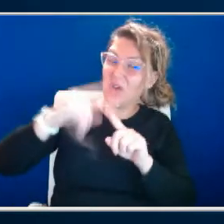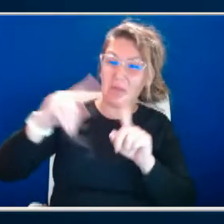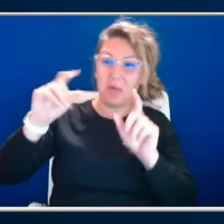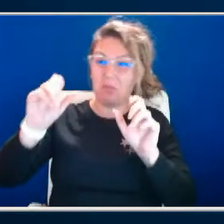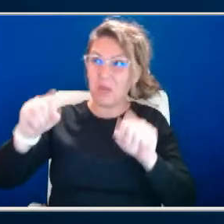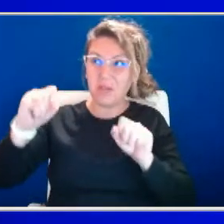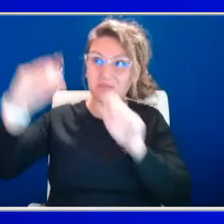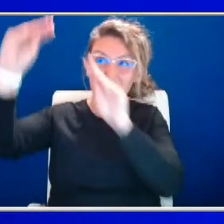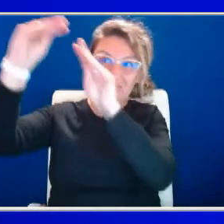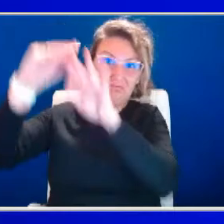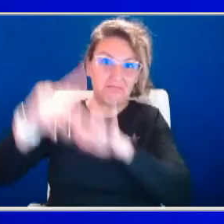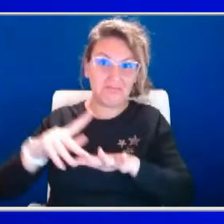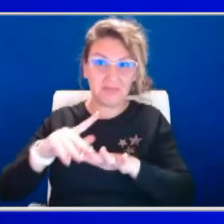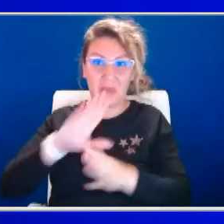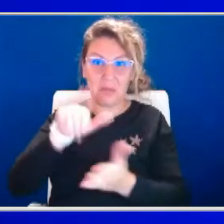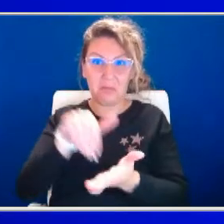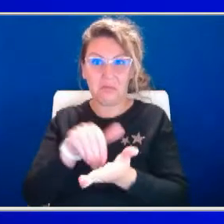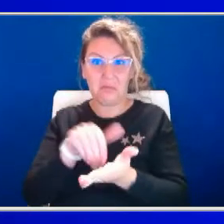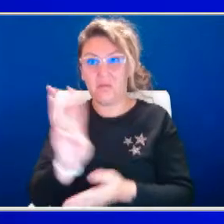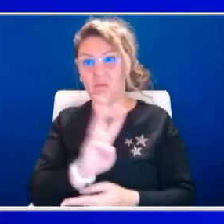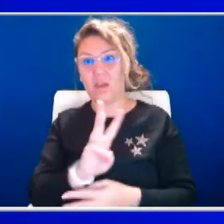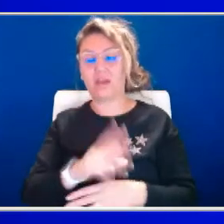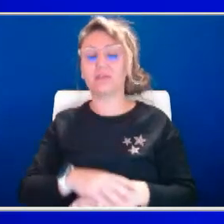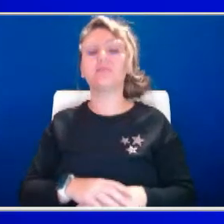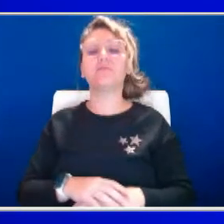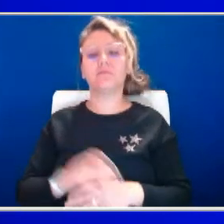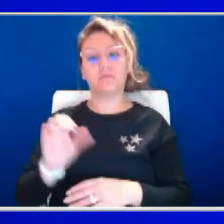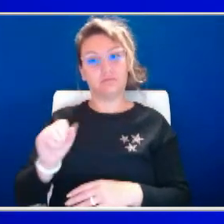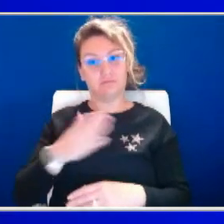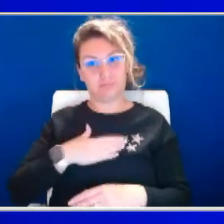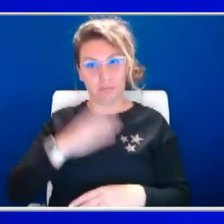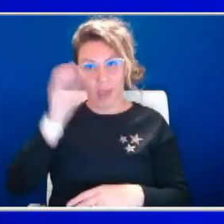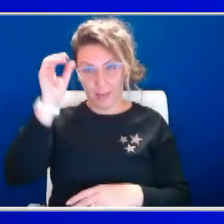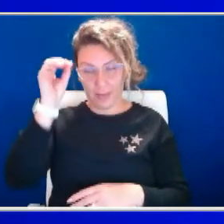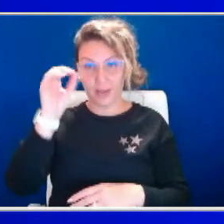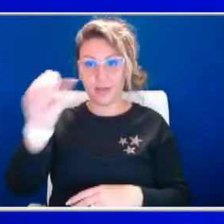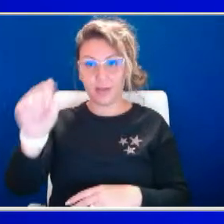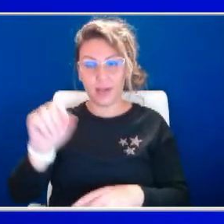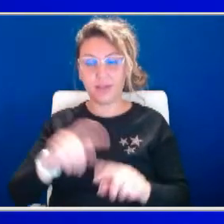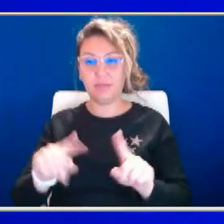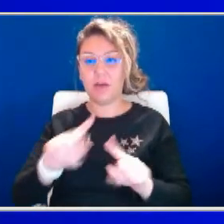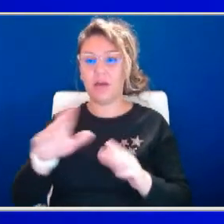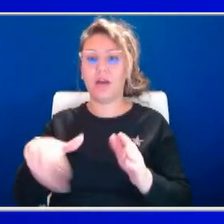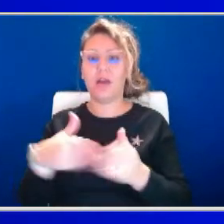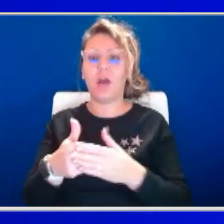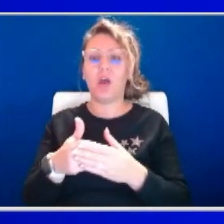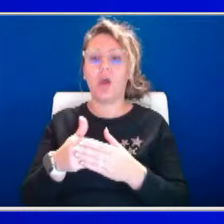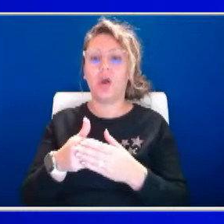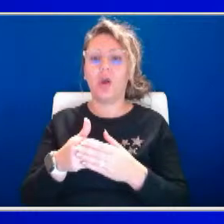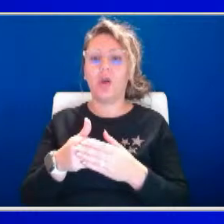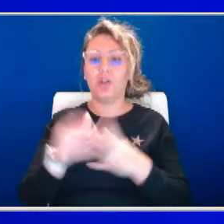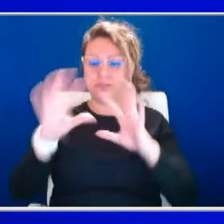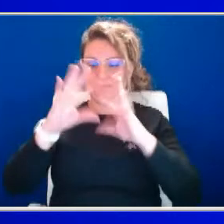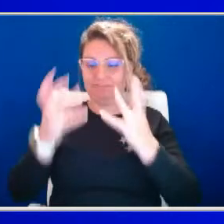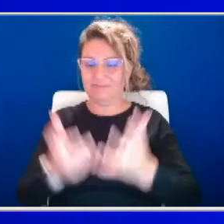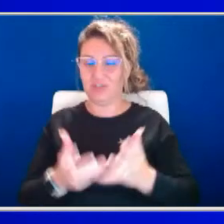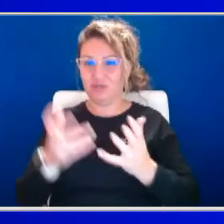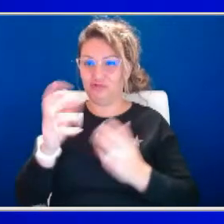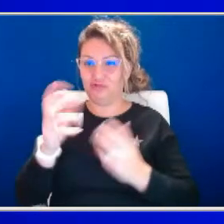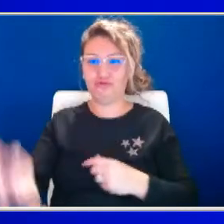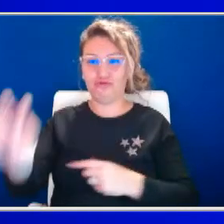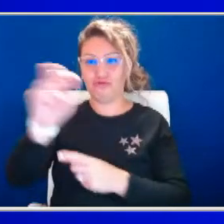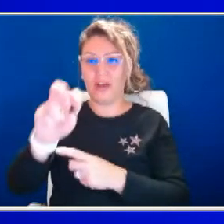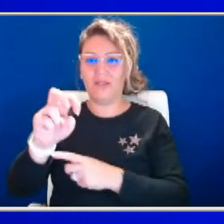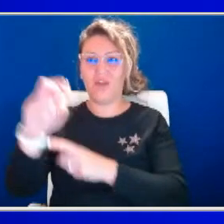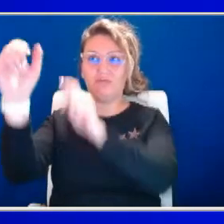Yeah, I absolutely think it does. I mean, this is certainly my opinion, but with all of the international travel and people coming in from all over the world,